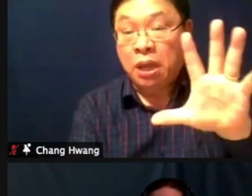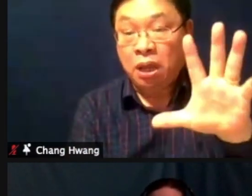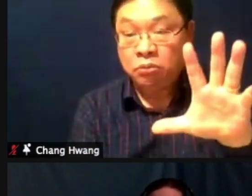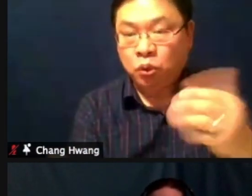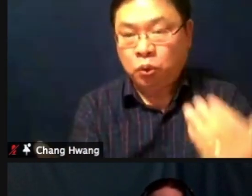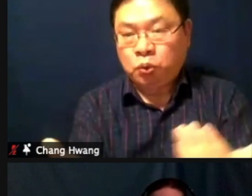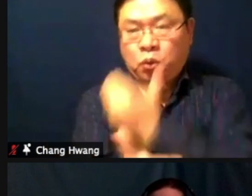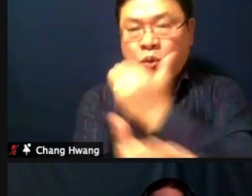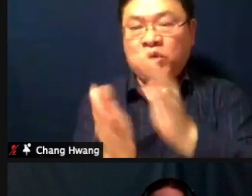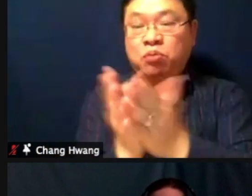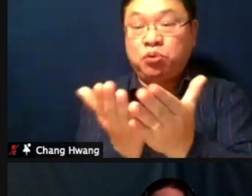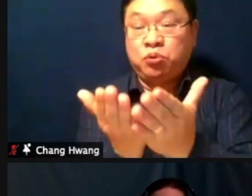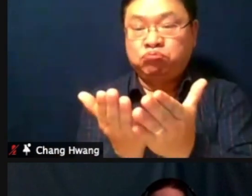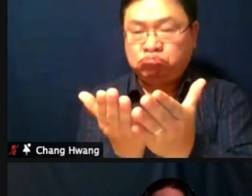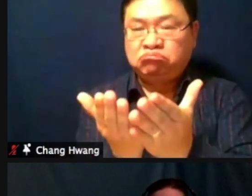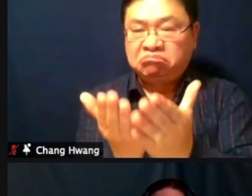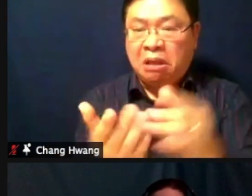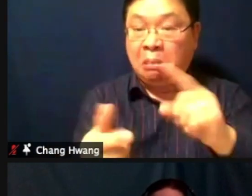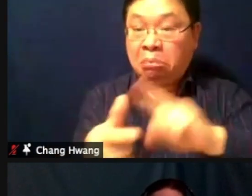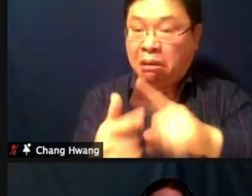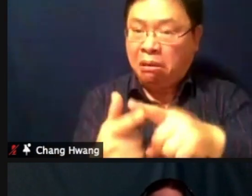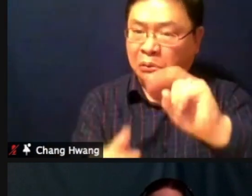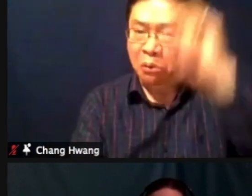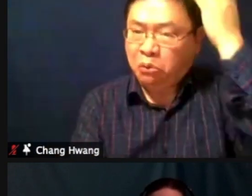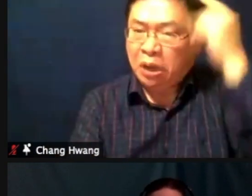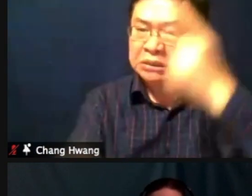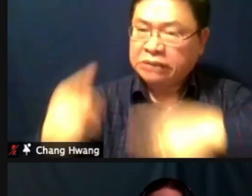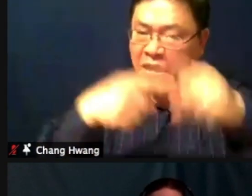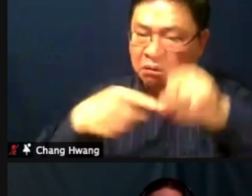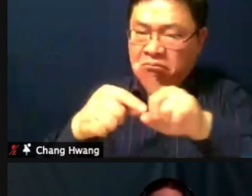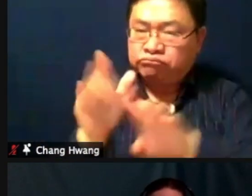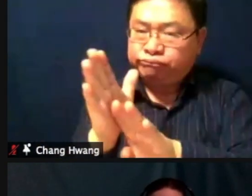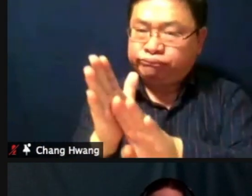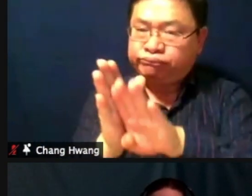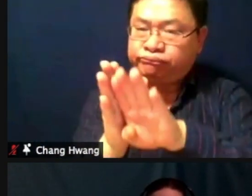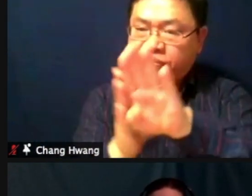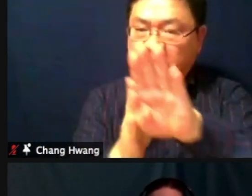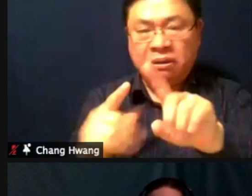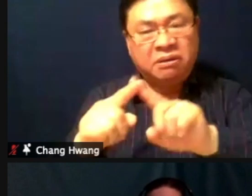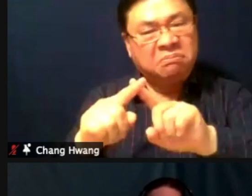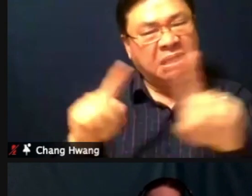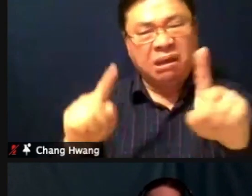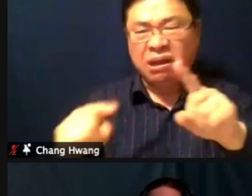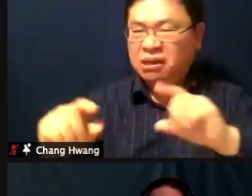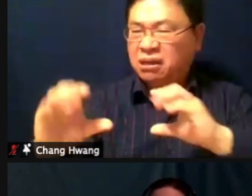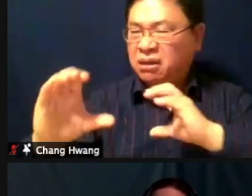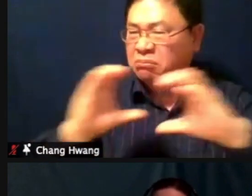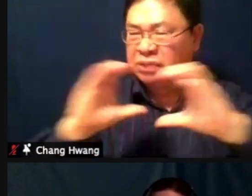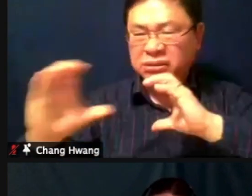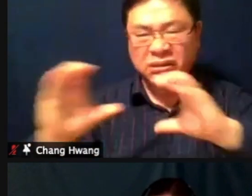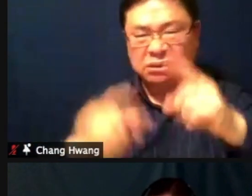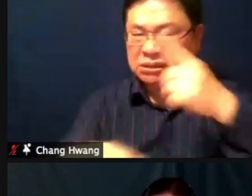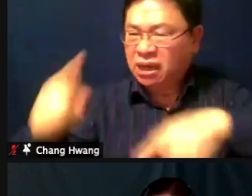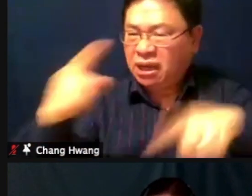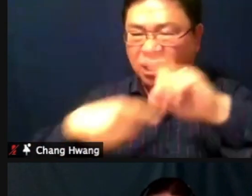So there are two books that students could use at the time. And again, that was in 2005 when they were published. They were new. And so you can see that